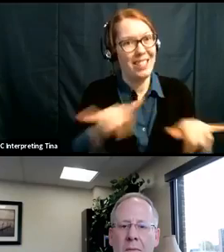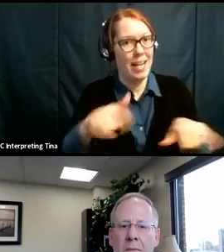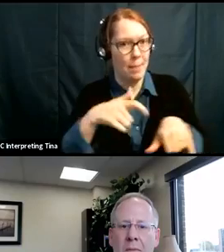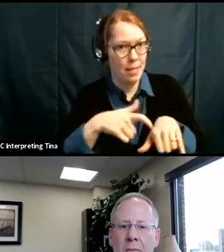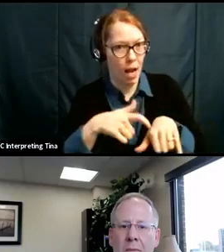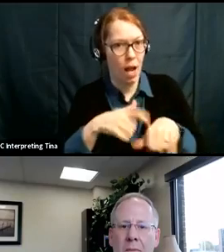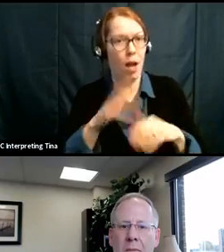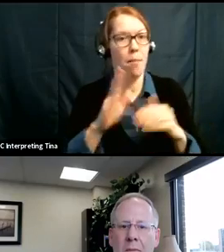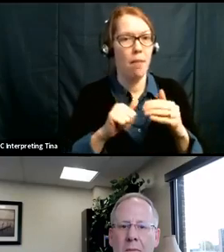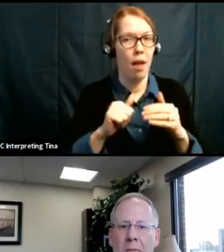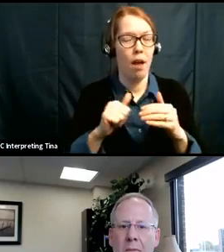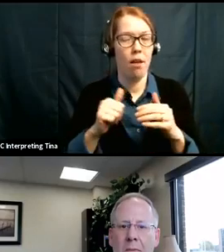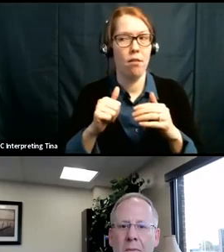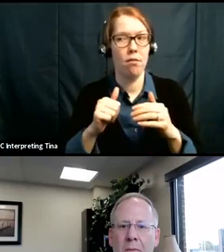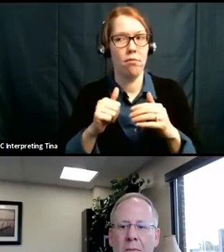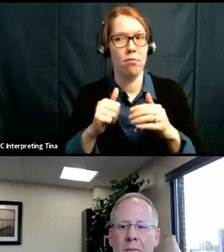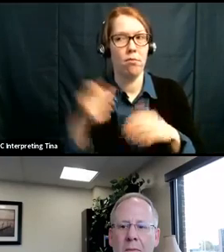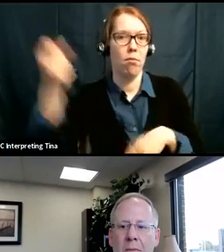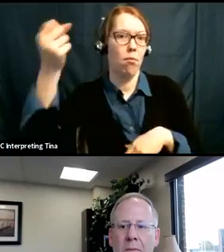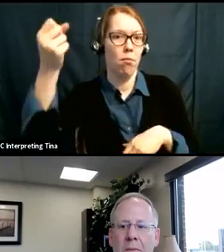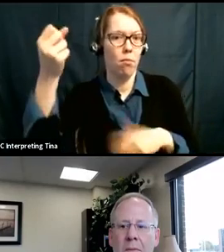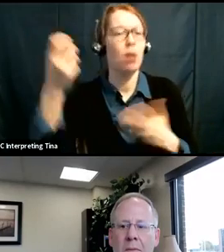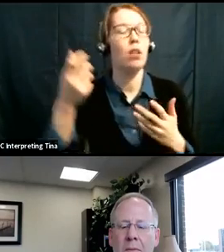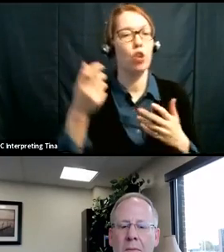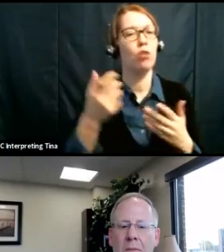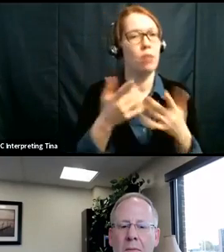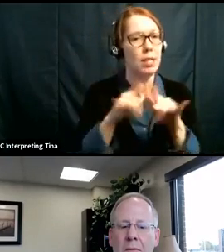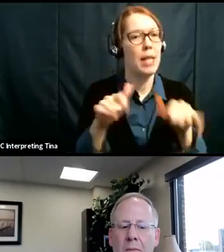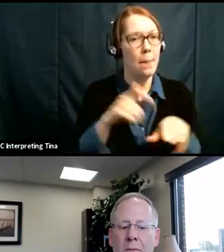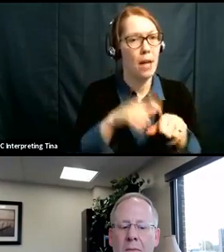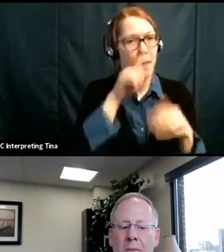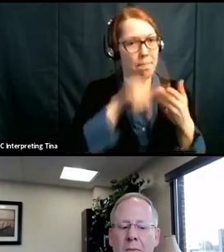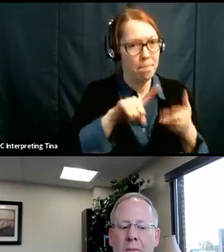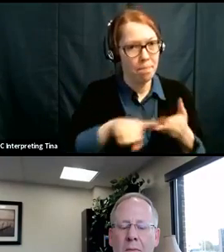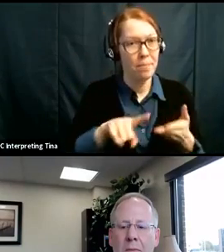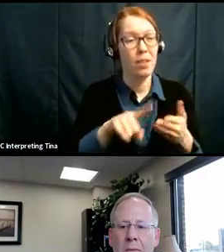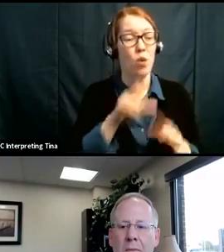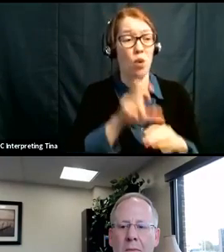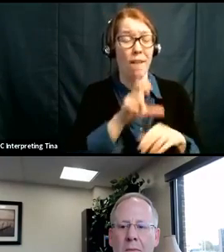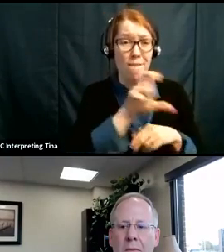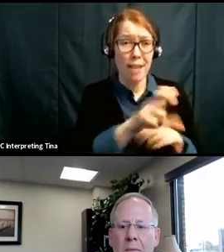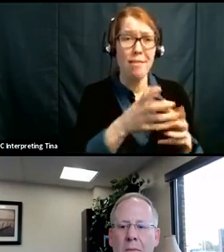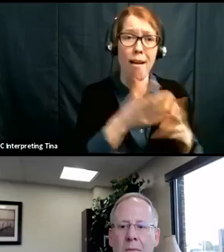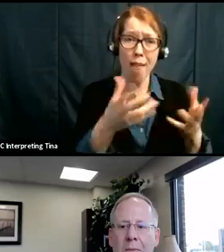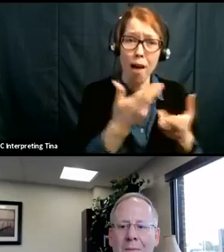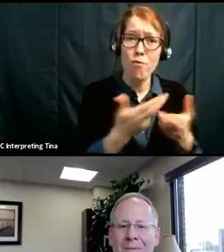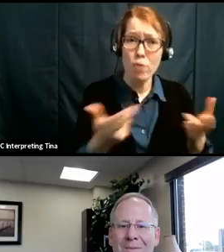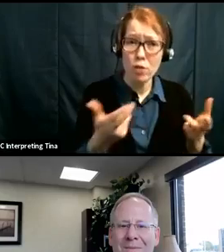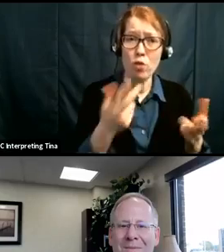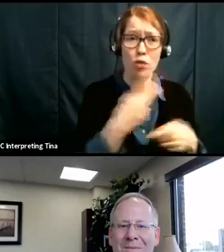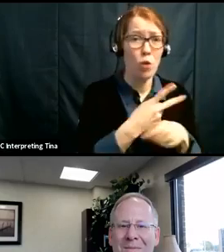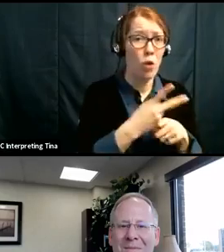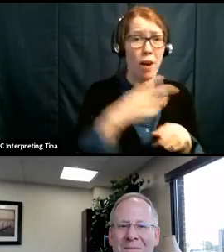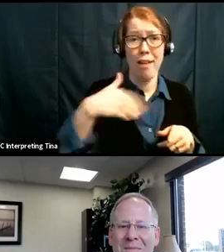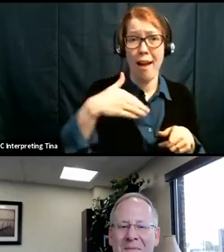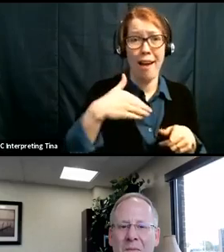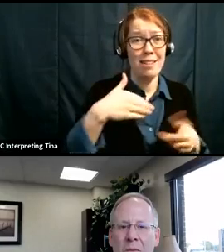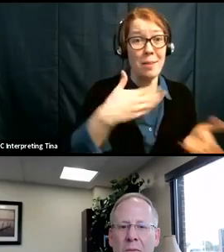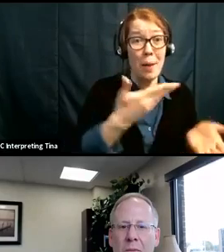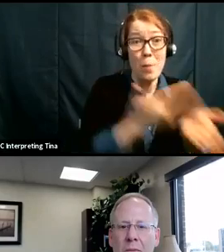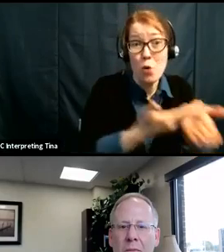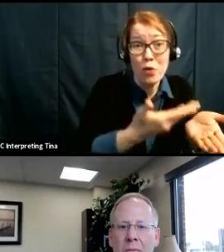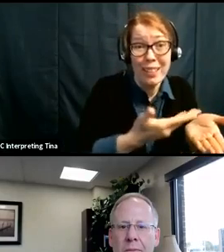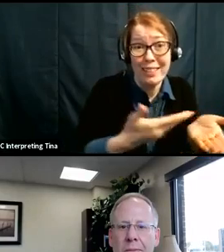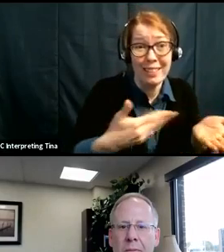in a sequential approach. So that is investing a lot of resources for a product that hasn't been proven yet. So